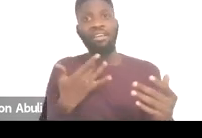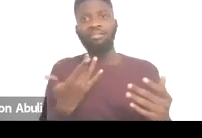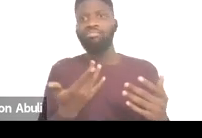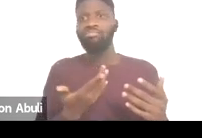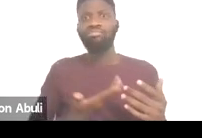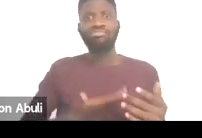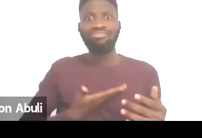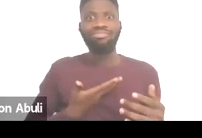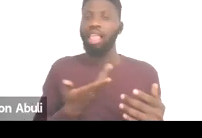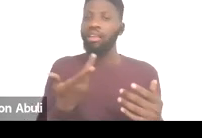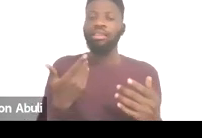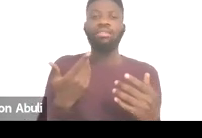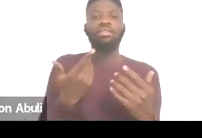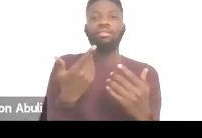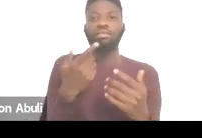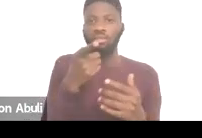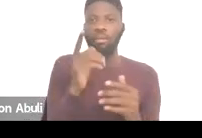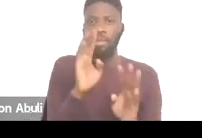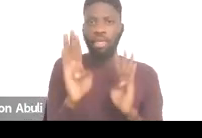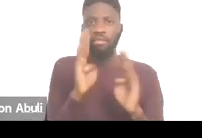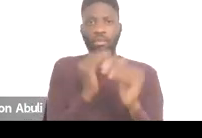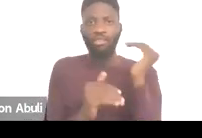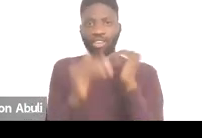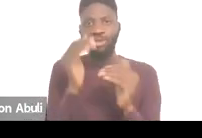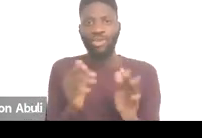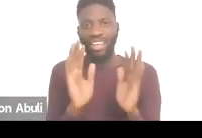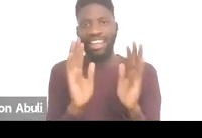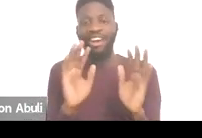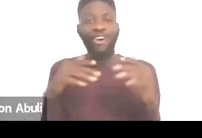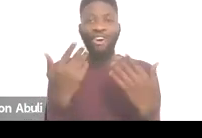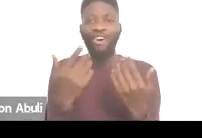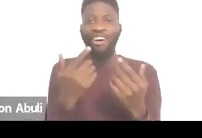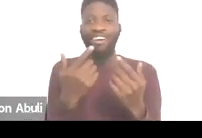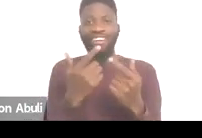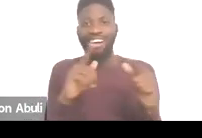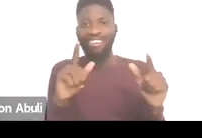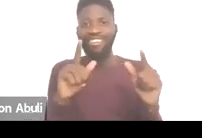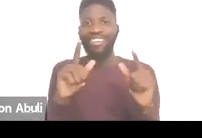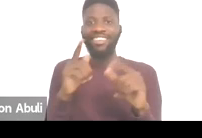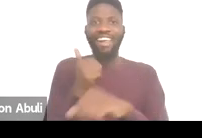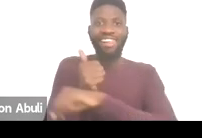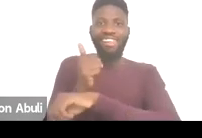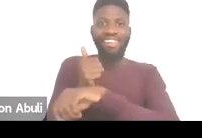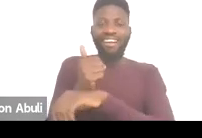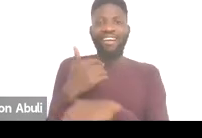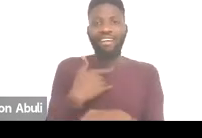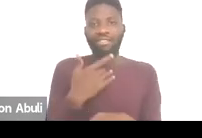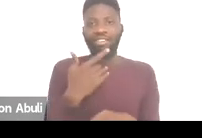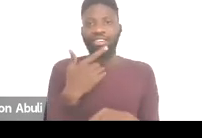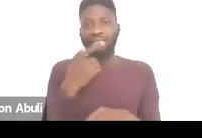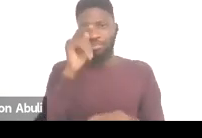professional enough, or did you use insulting language? Were you disrespectful? Such kind